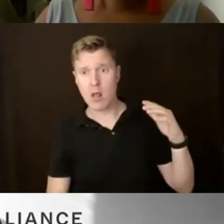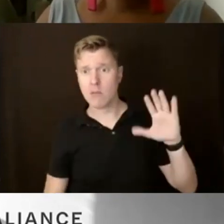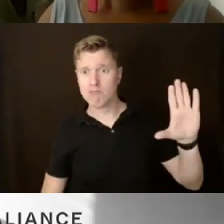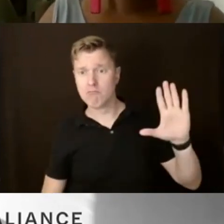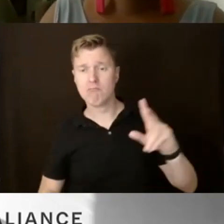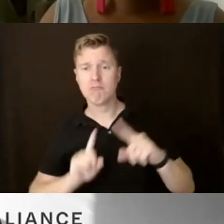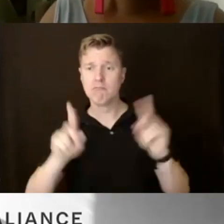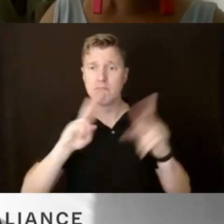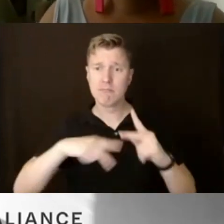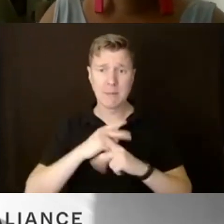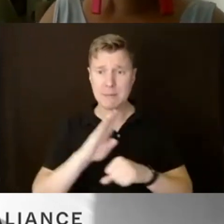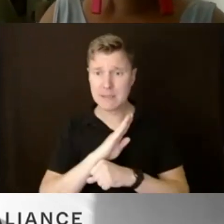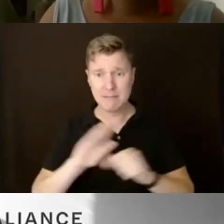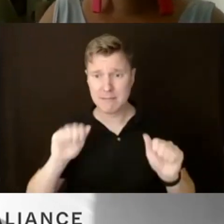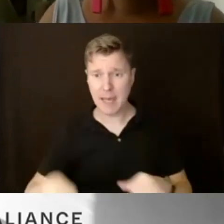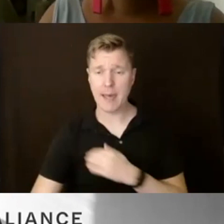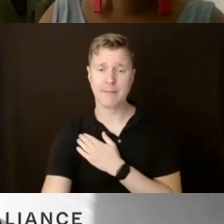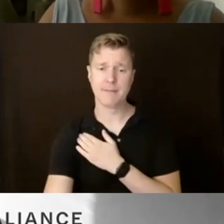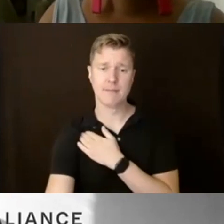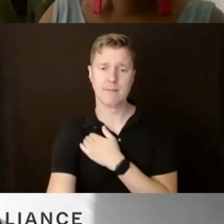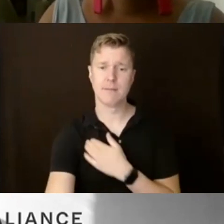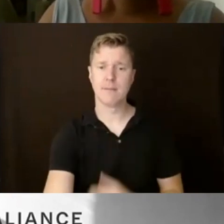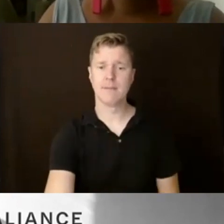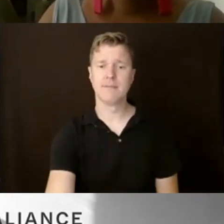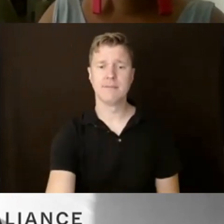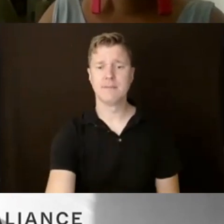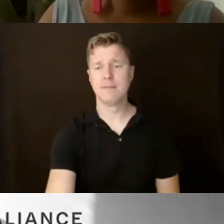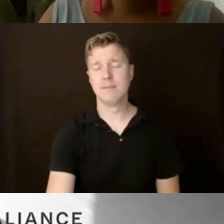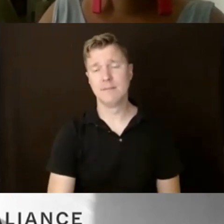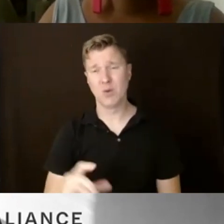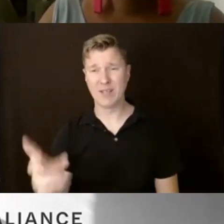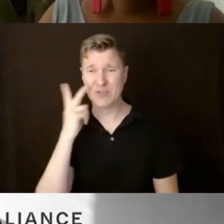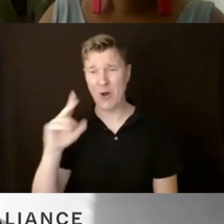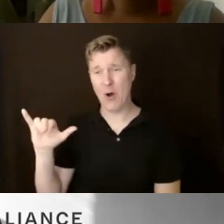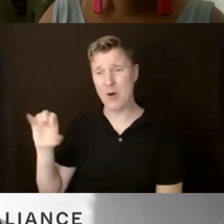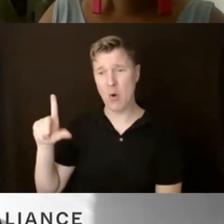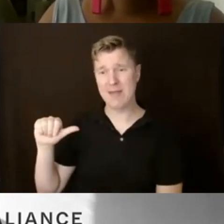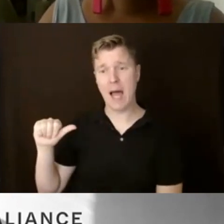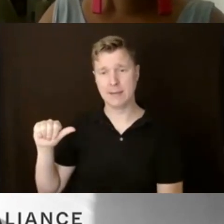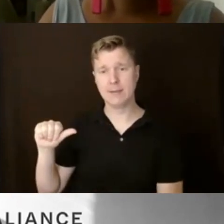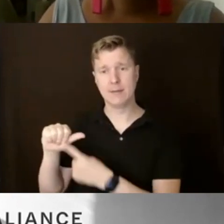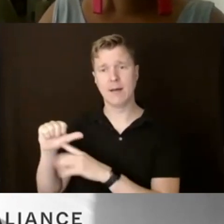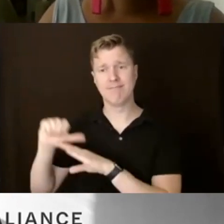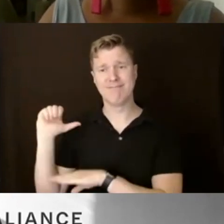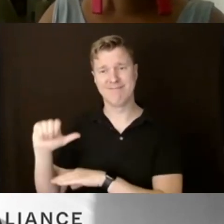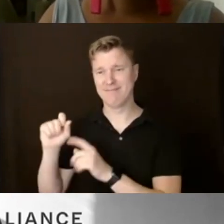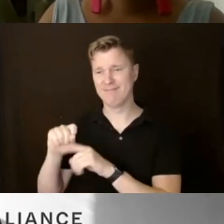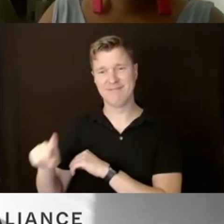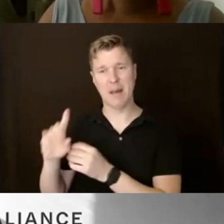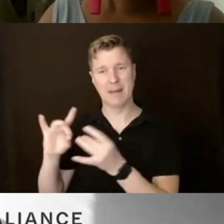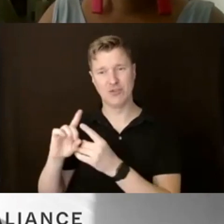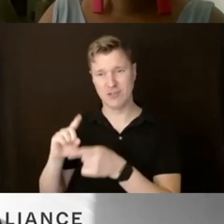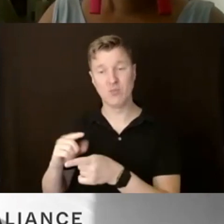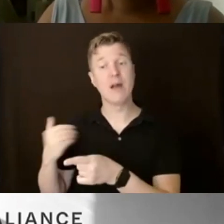of businesses. And so I think, you know, like I saw Yolanda put in the chat, we have a lot of work to do, and that's true.